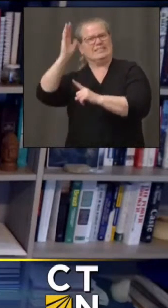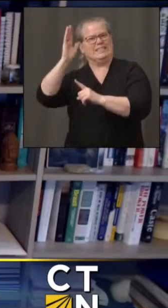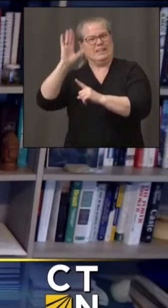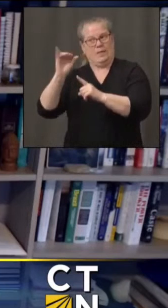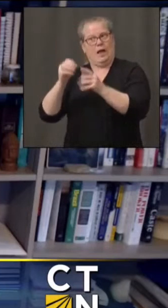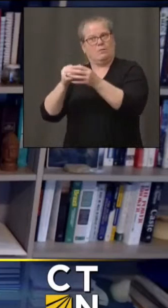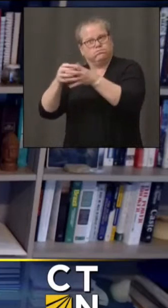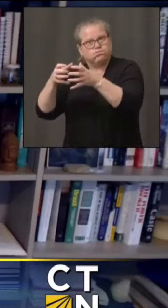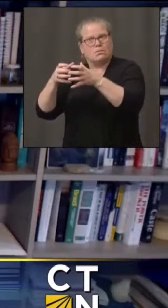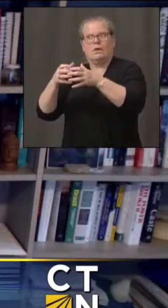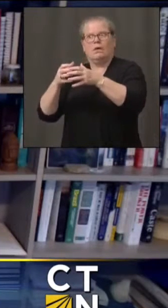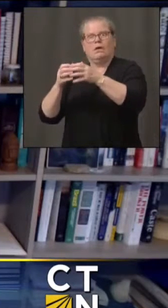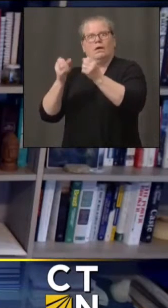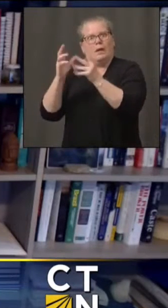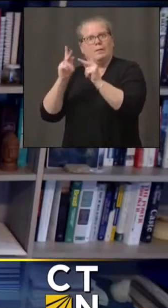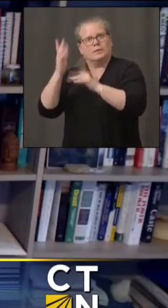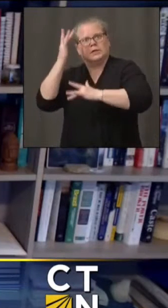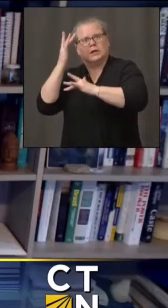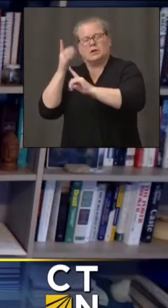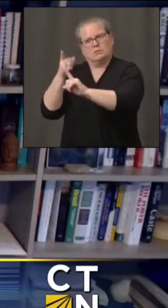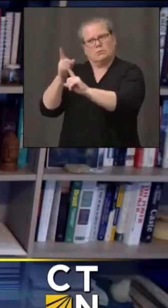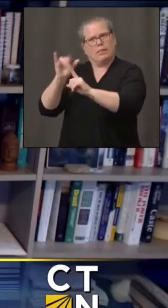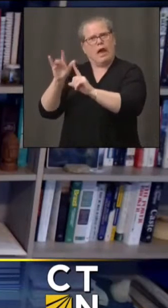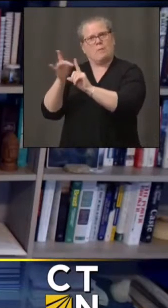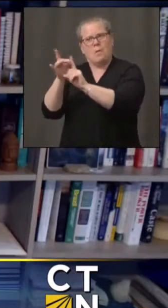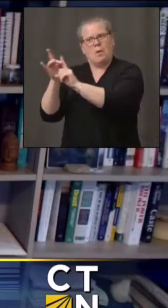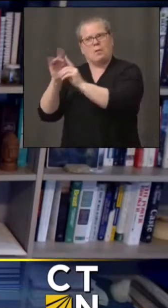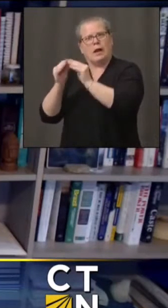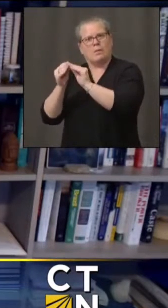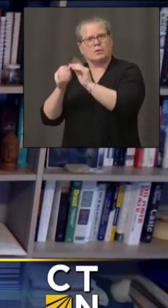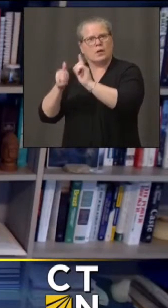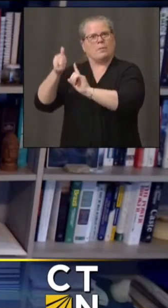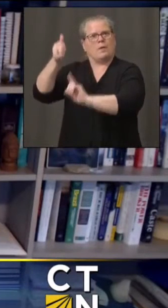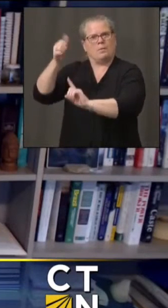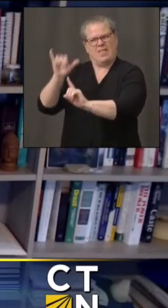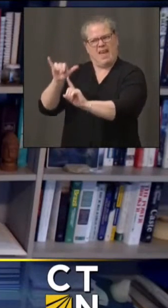enough equipment, and also staff to take care of our population.